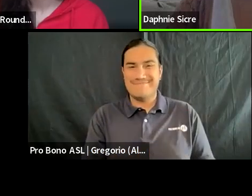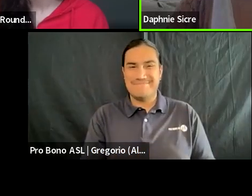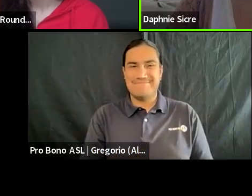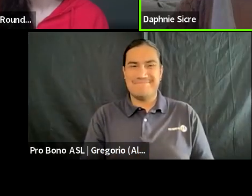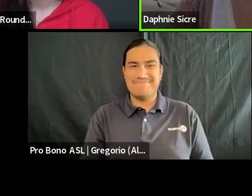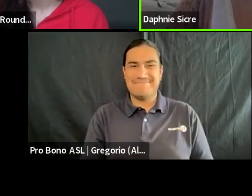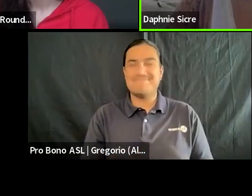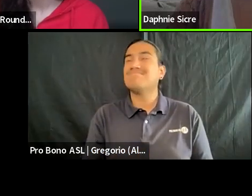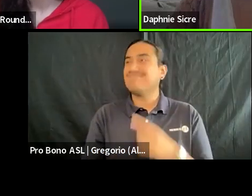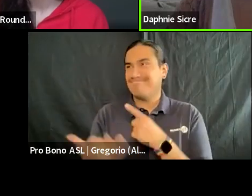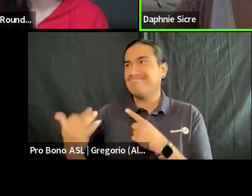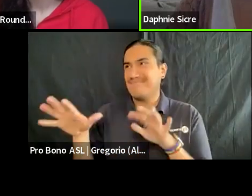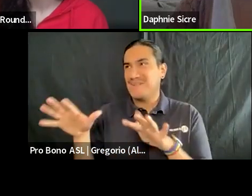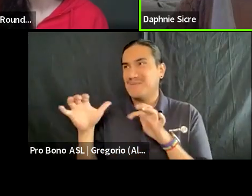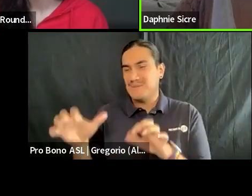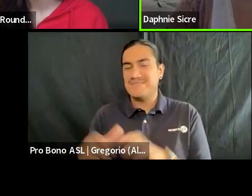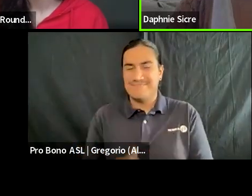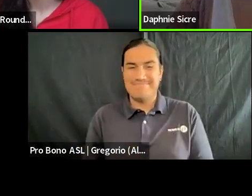Yeah, I got frozen.